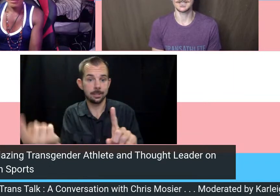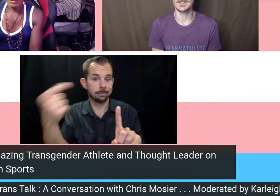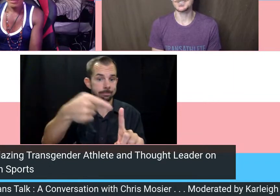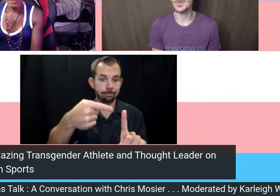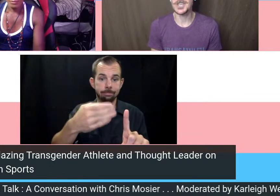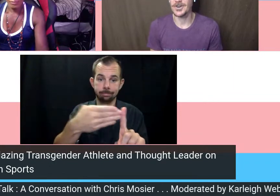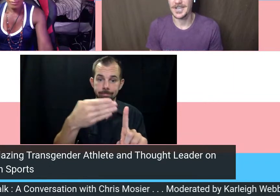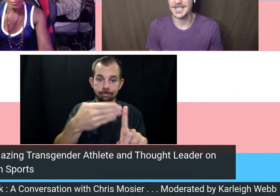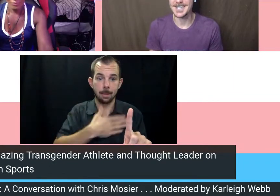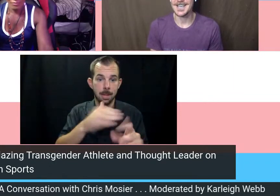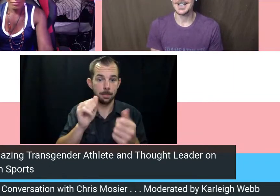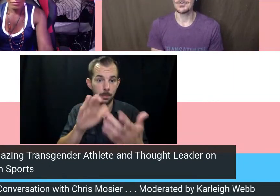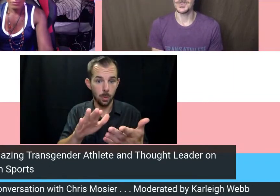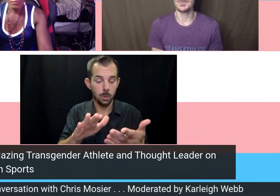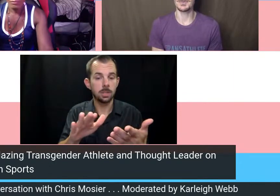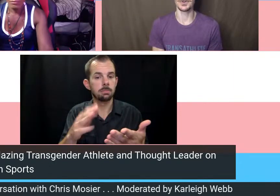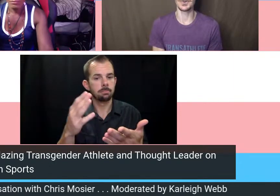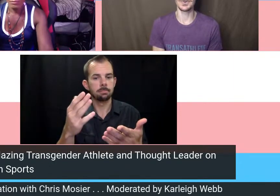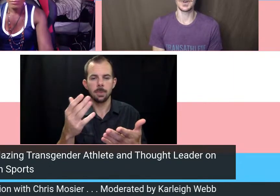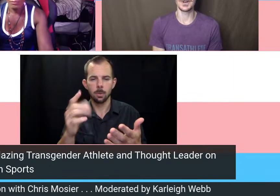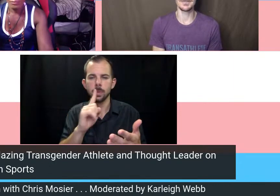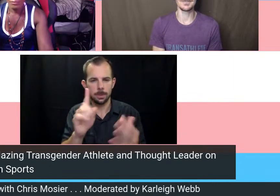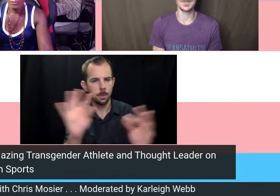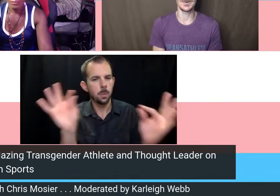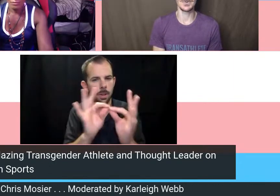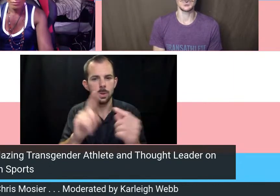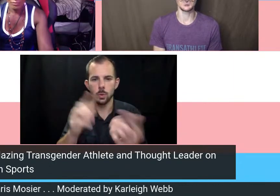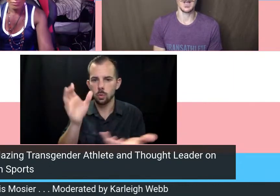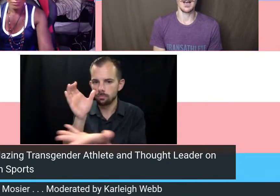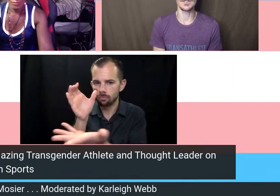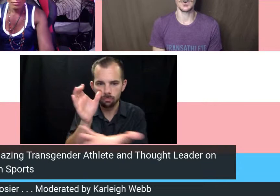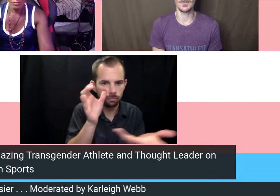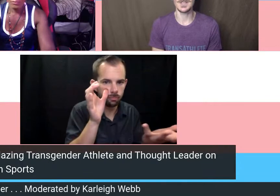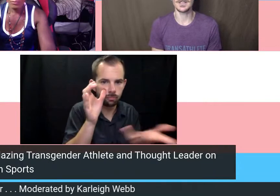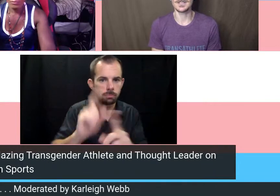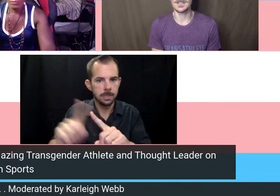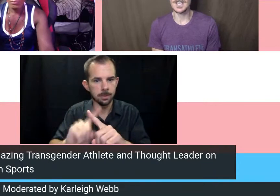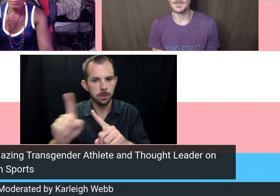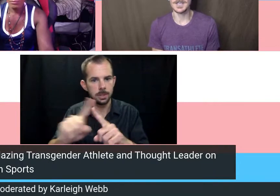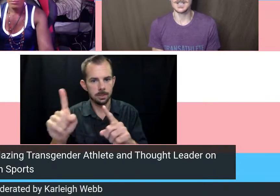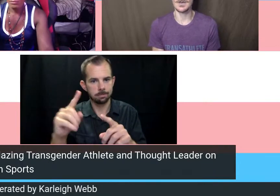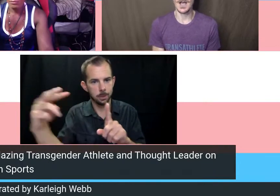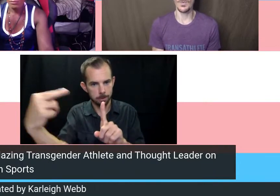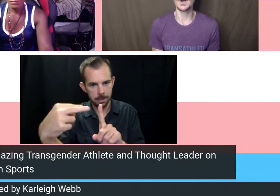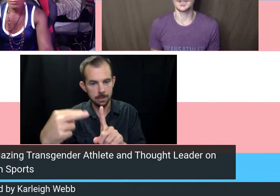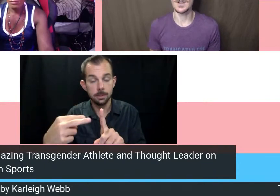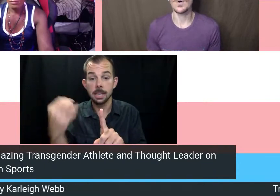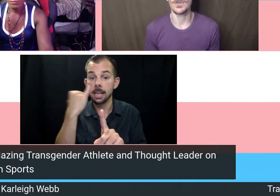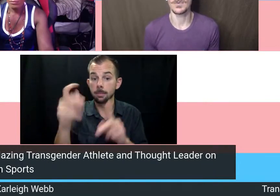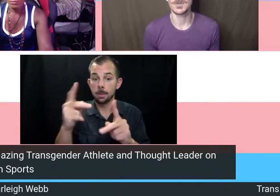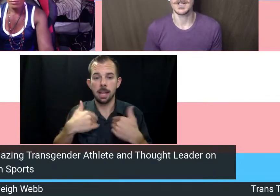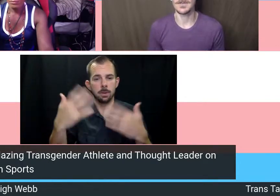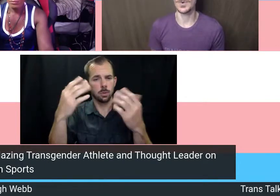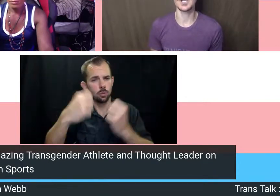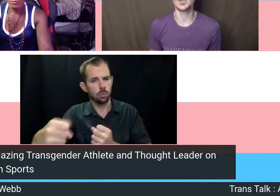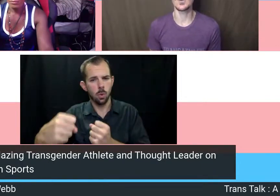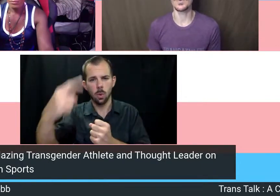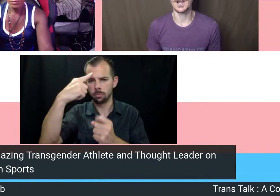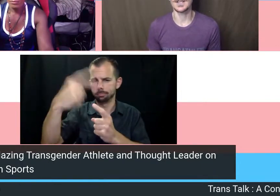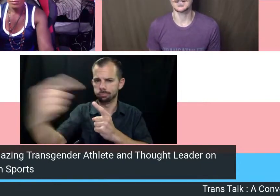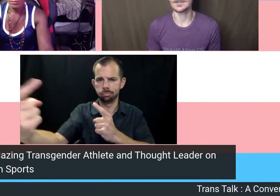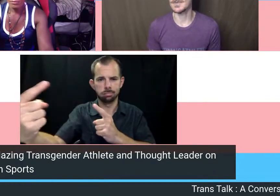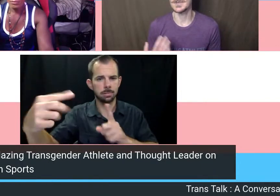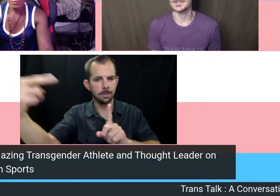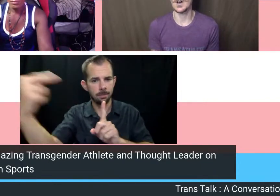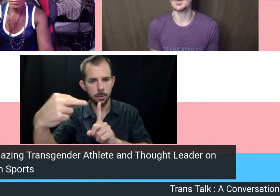people's perspectives. I'm so curious what the people who have strong opinions think, because I want to know their perspective. I want to know